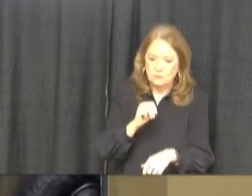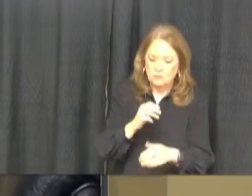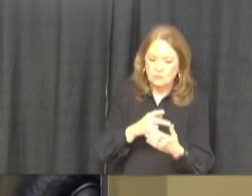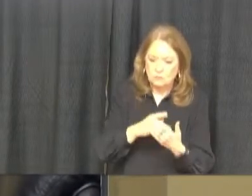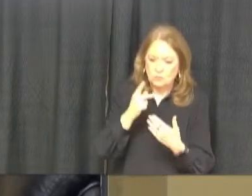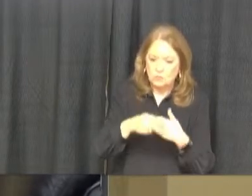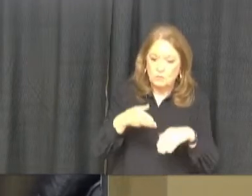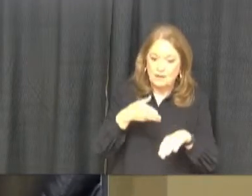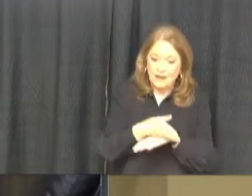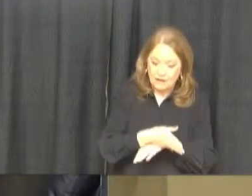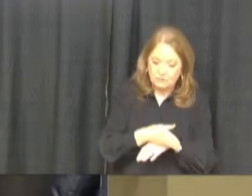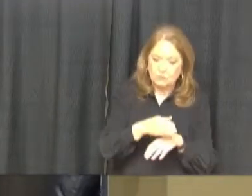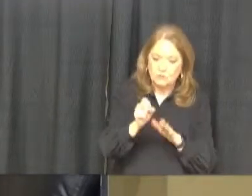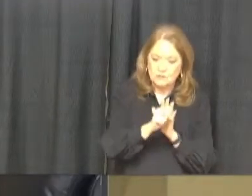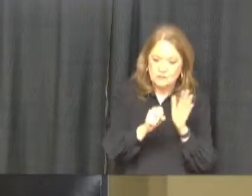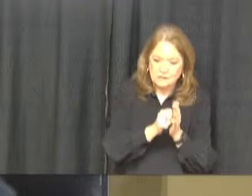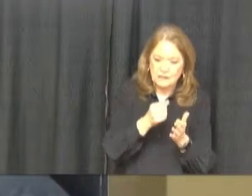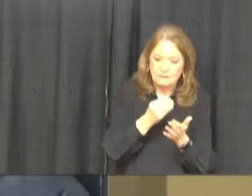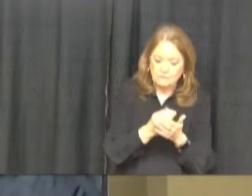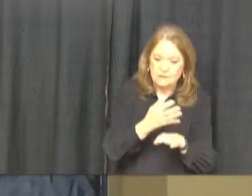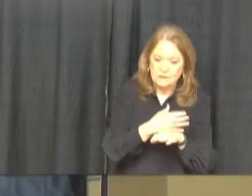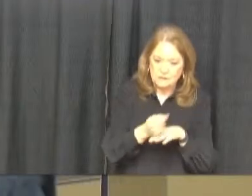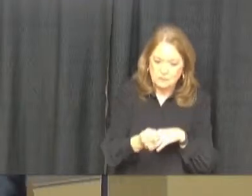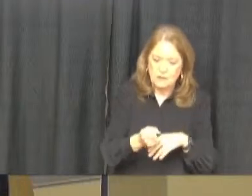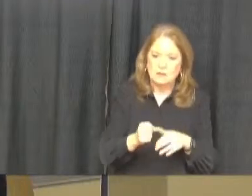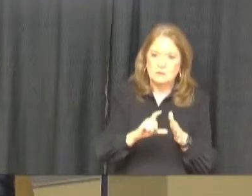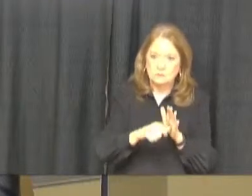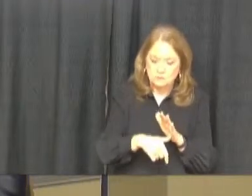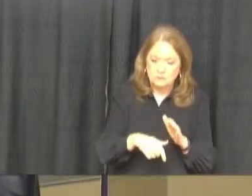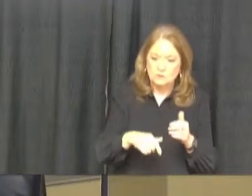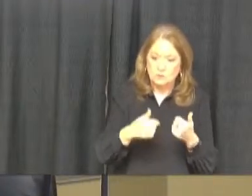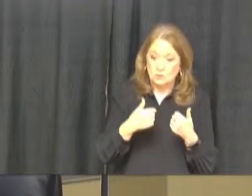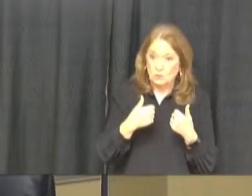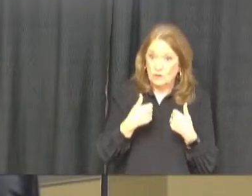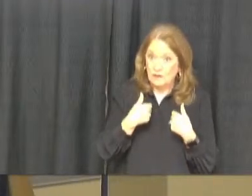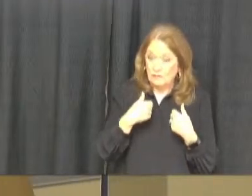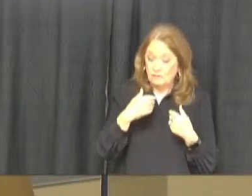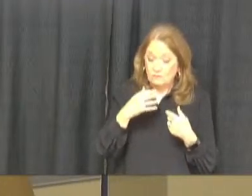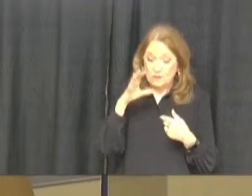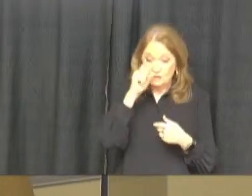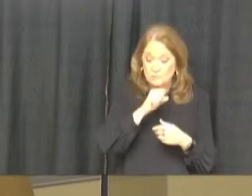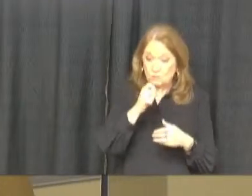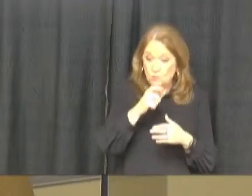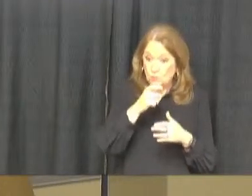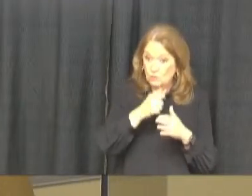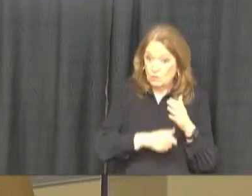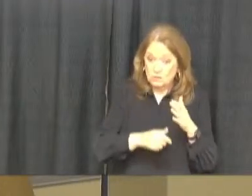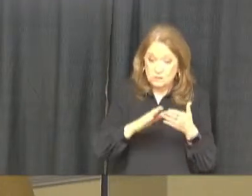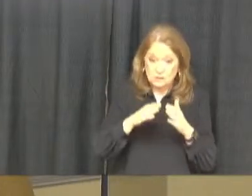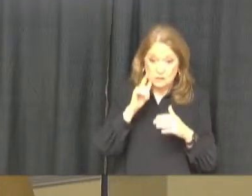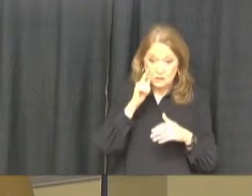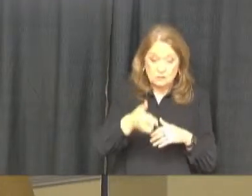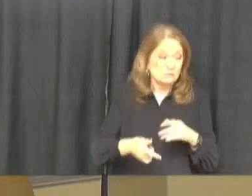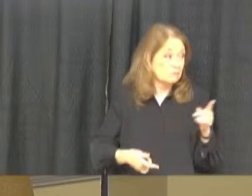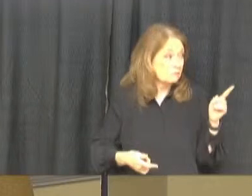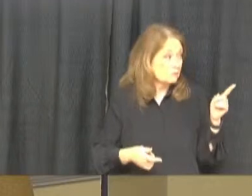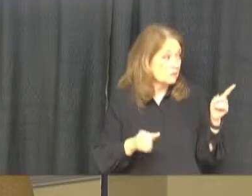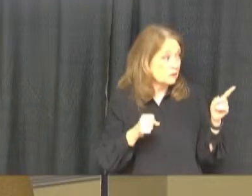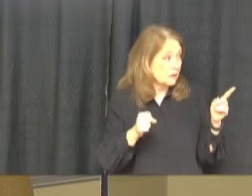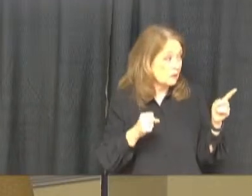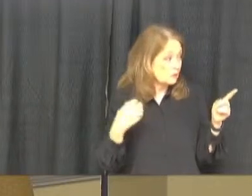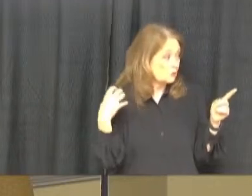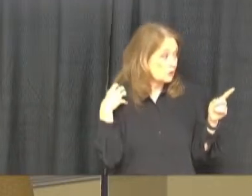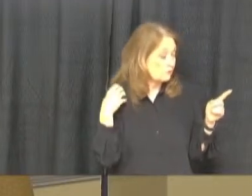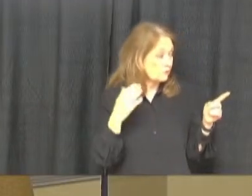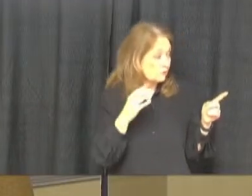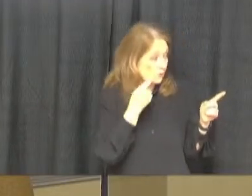state funds expire. Do we have an estimated cost of what it will cost the city long-term? We do. Chief Crockerill, if you don't mind,